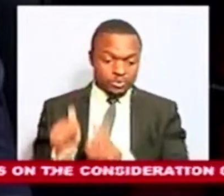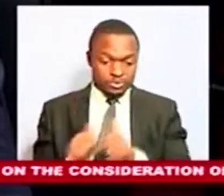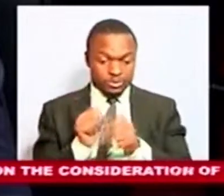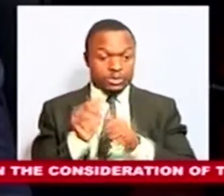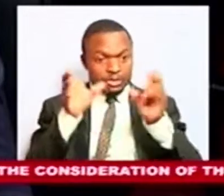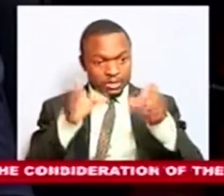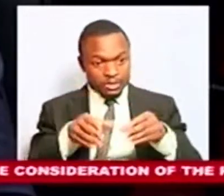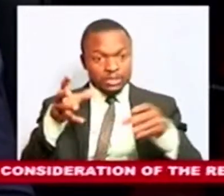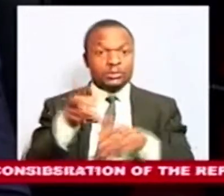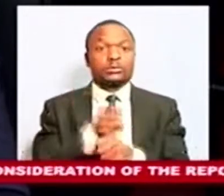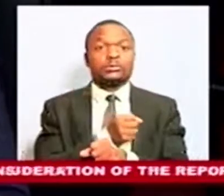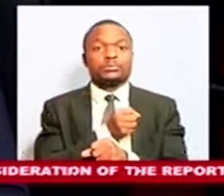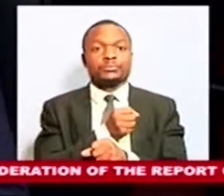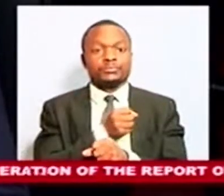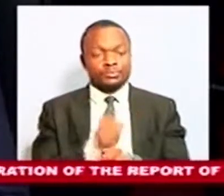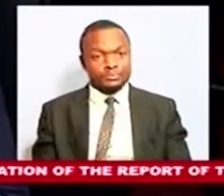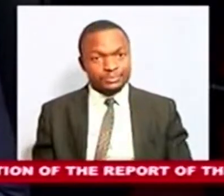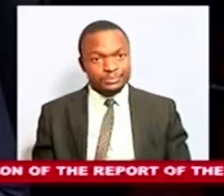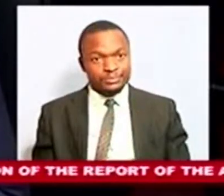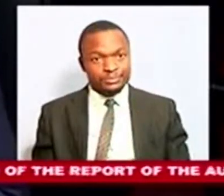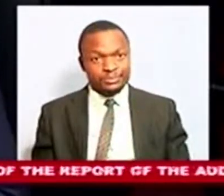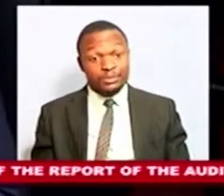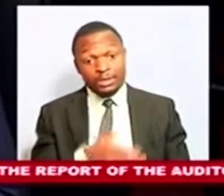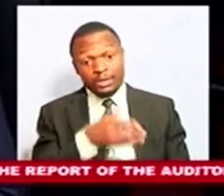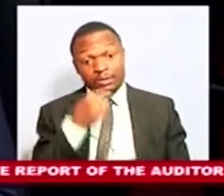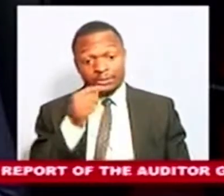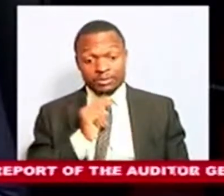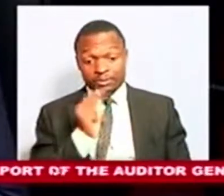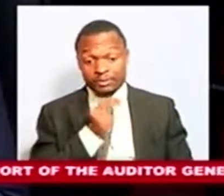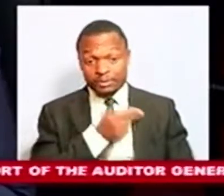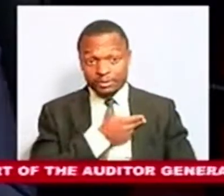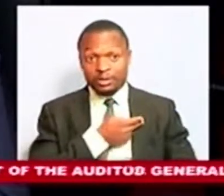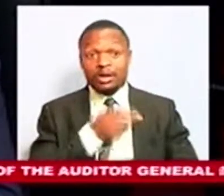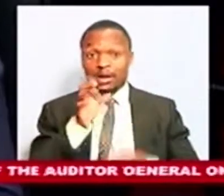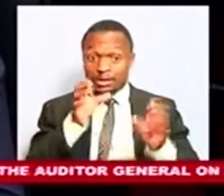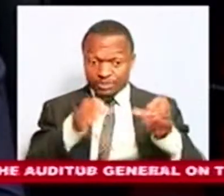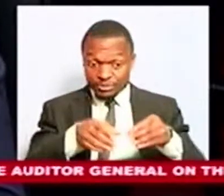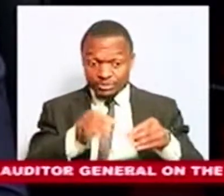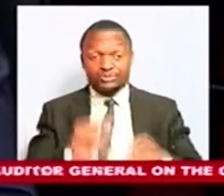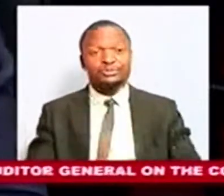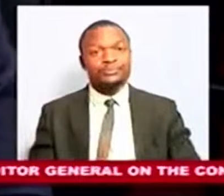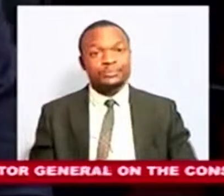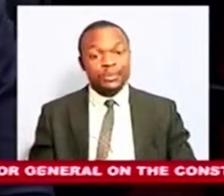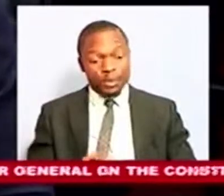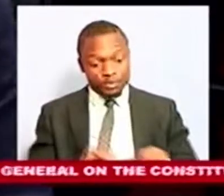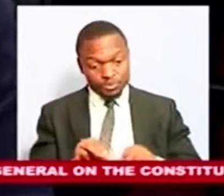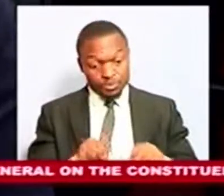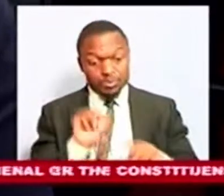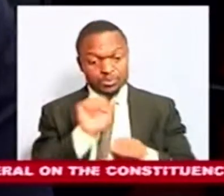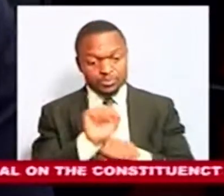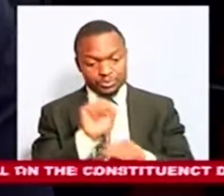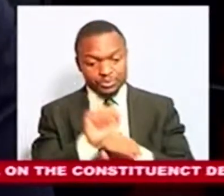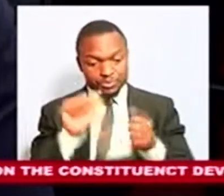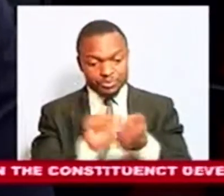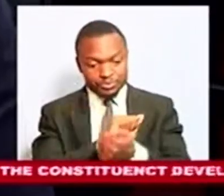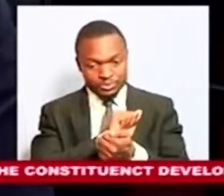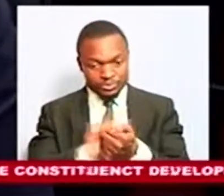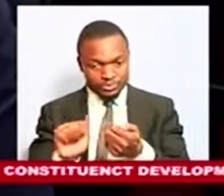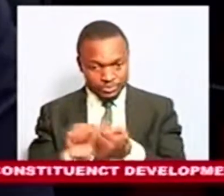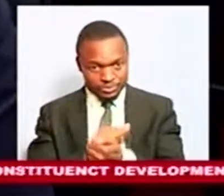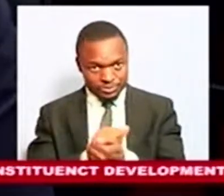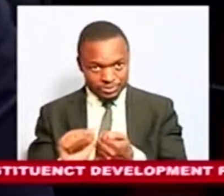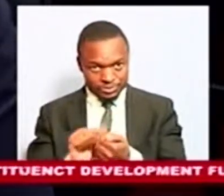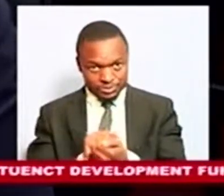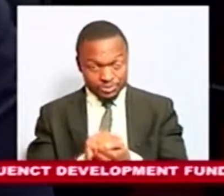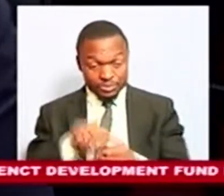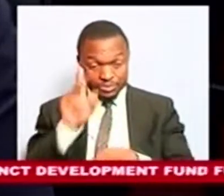take? Then they have told us actually that the council managed to work on the defects as